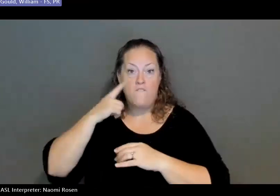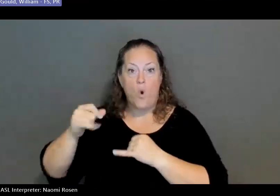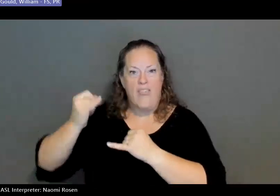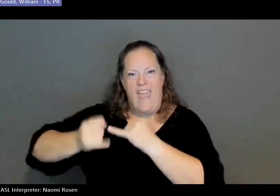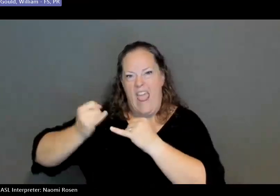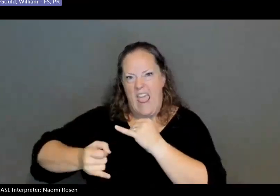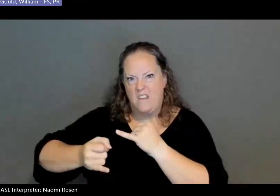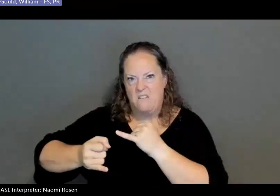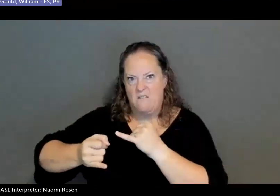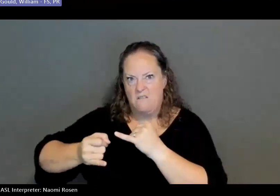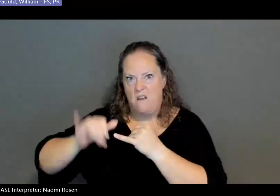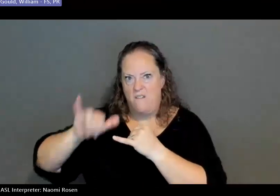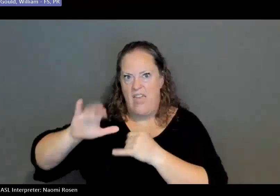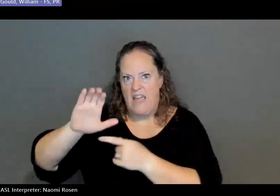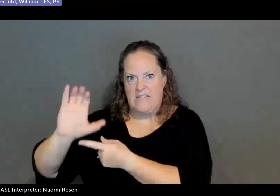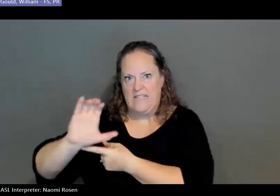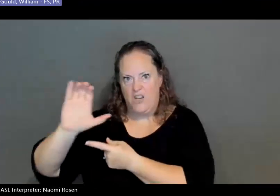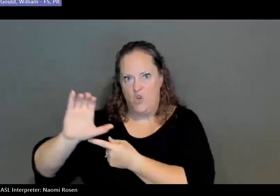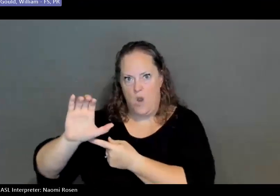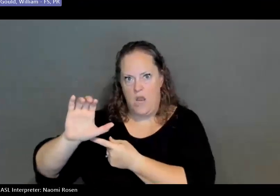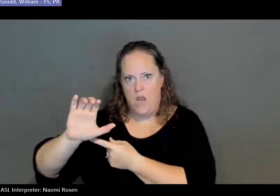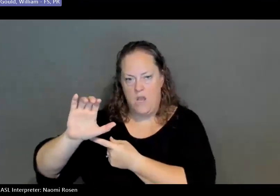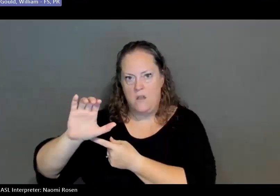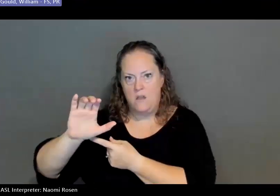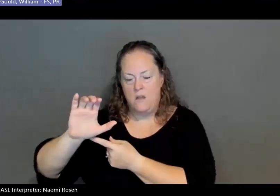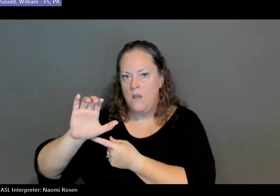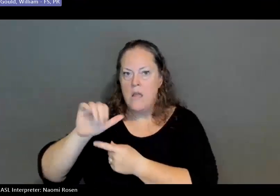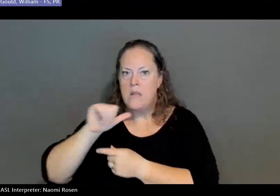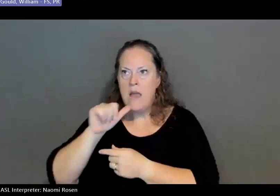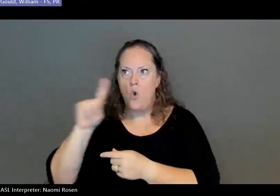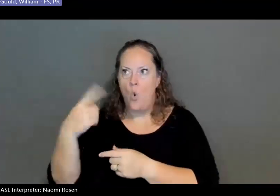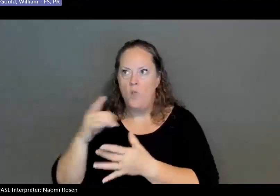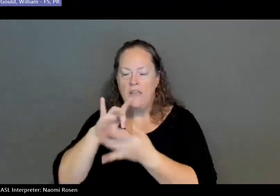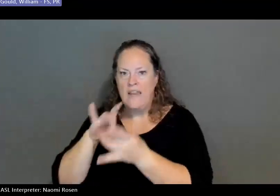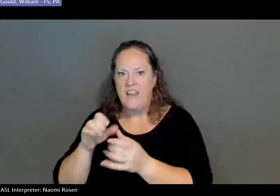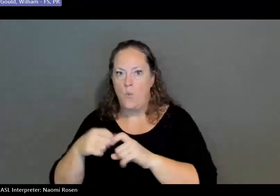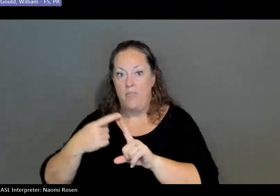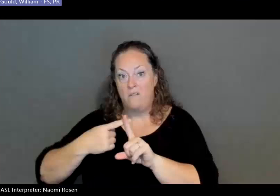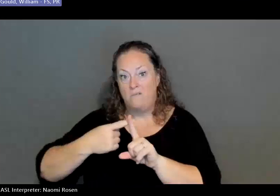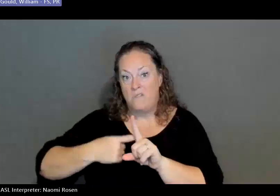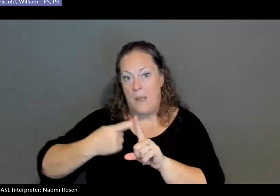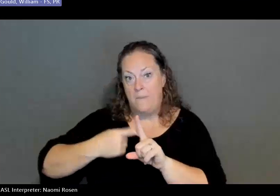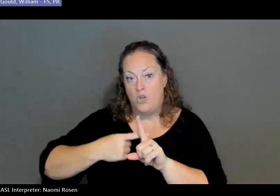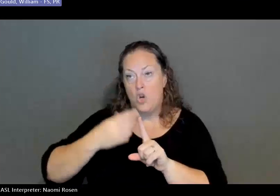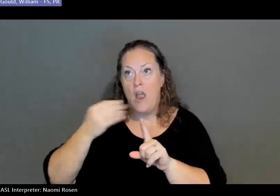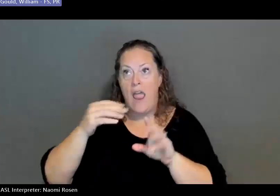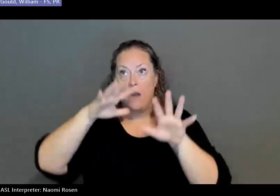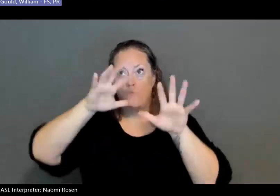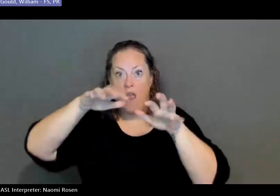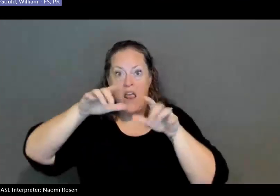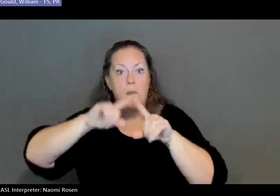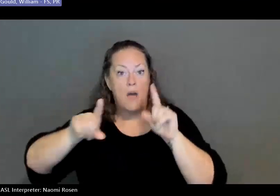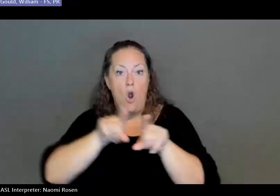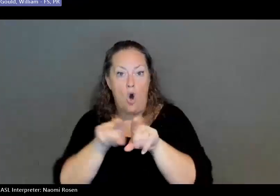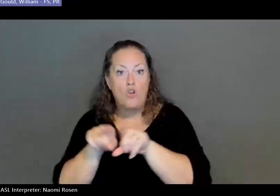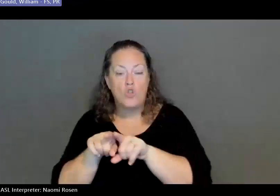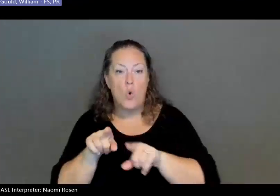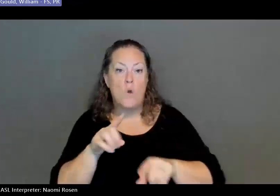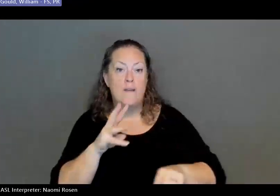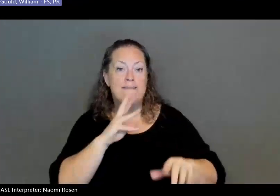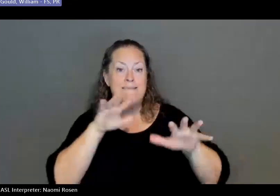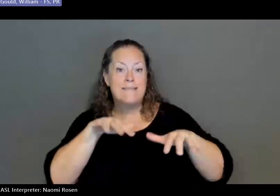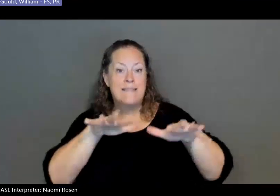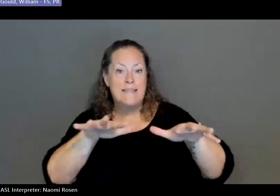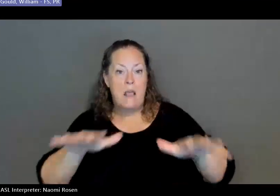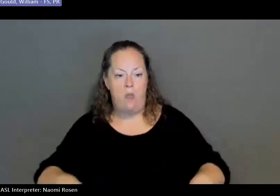and also not just in terms of temperature and precipitation, but sea level rise. There's